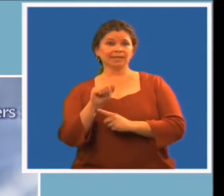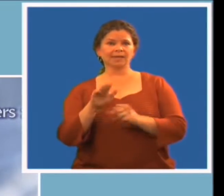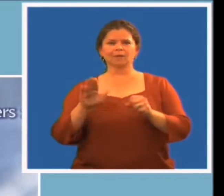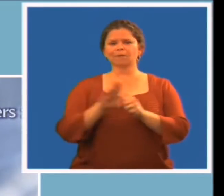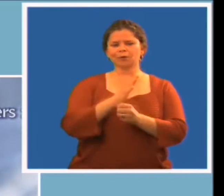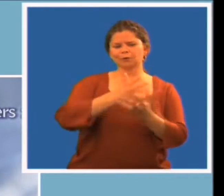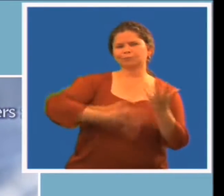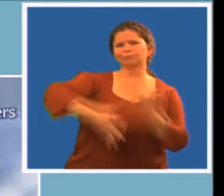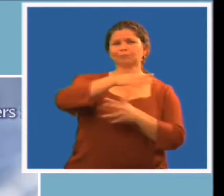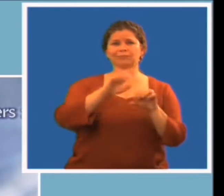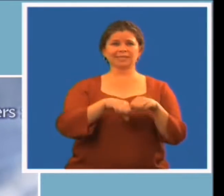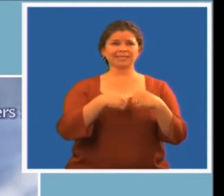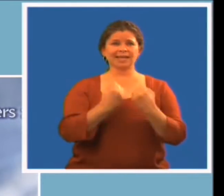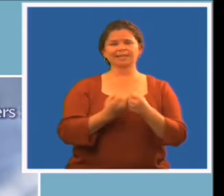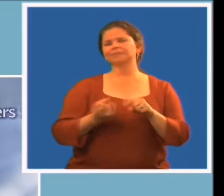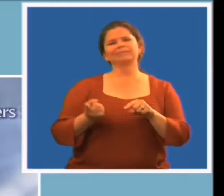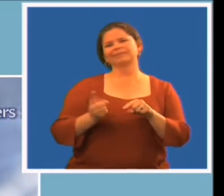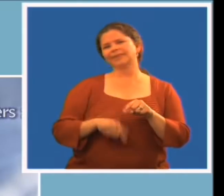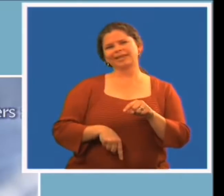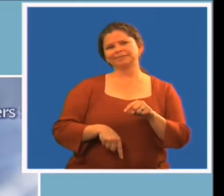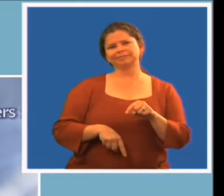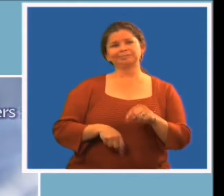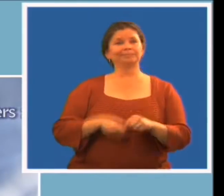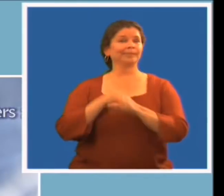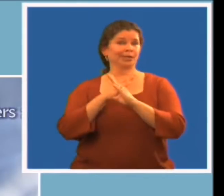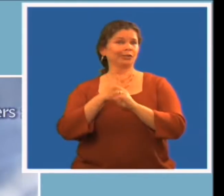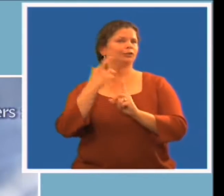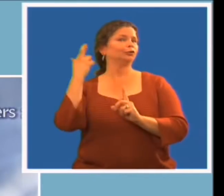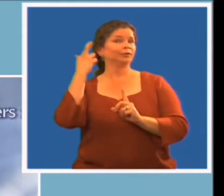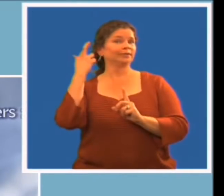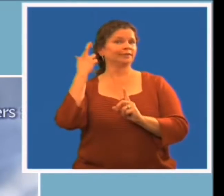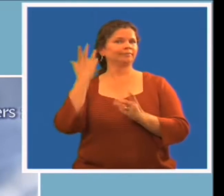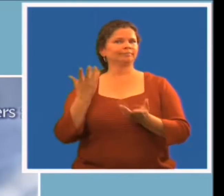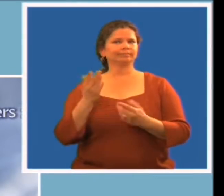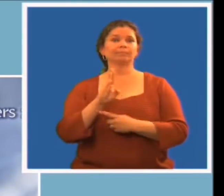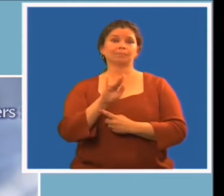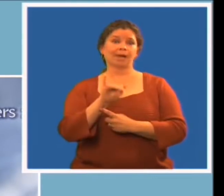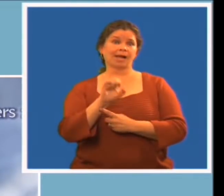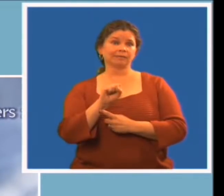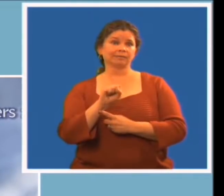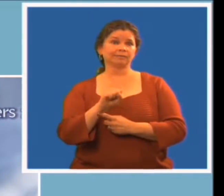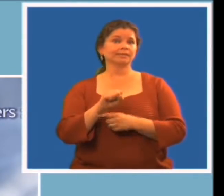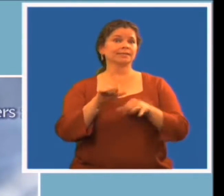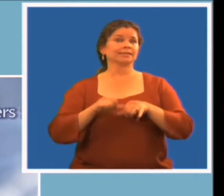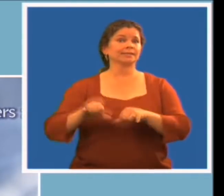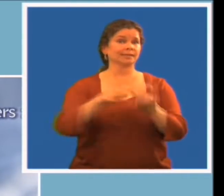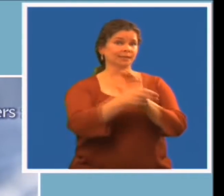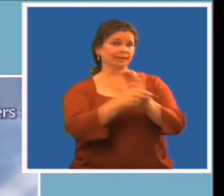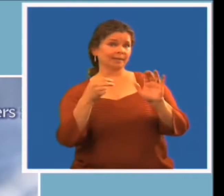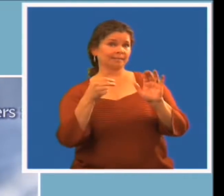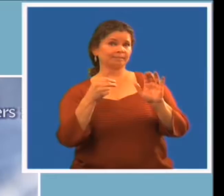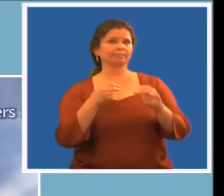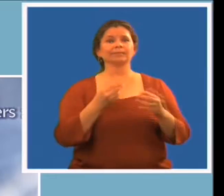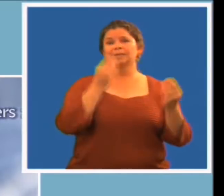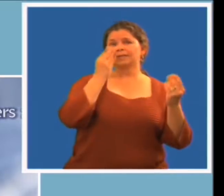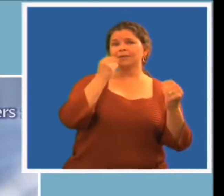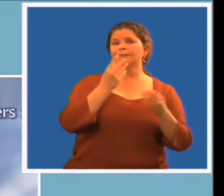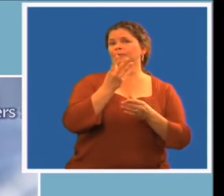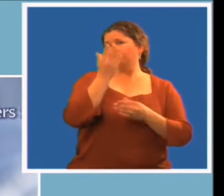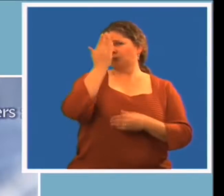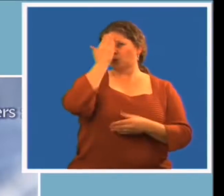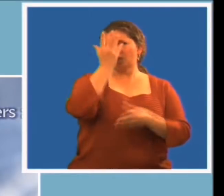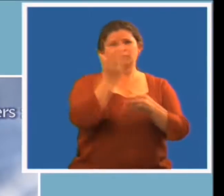society. Bias, stereotypes, prejudice, lack of information and awareness, and even